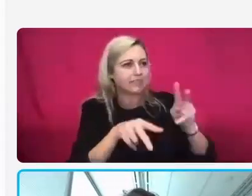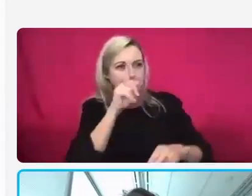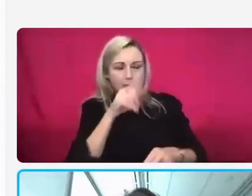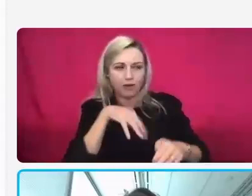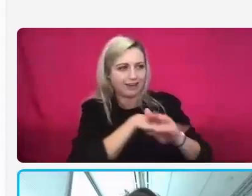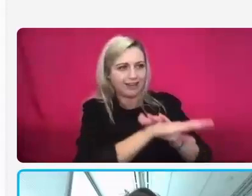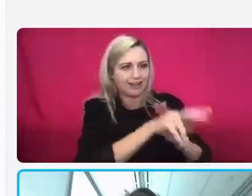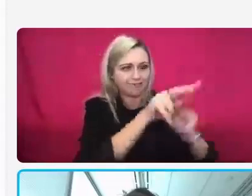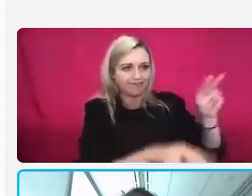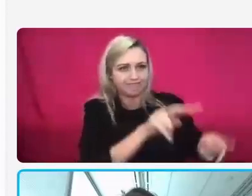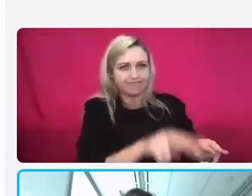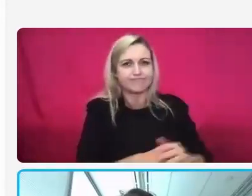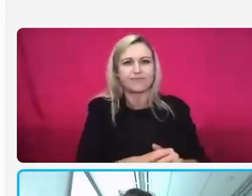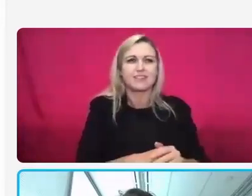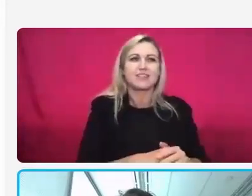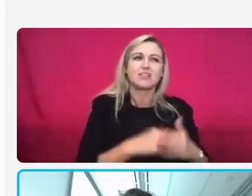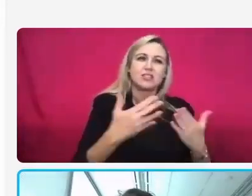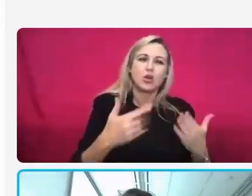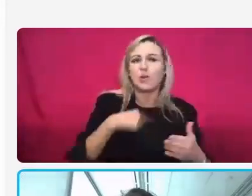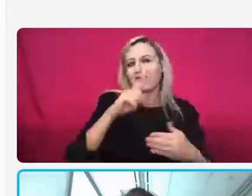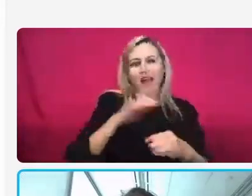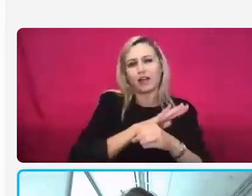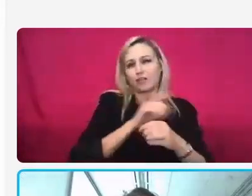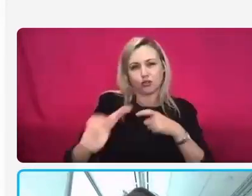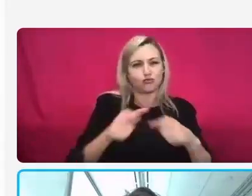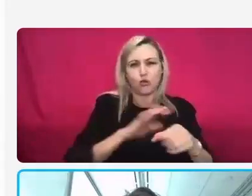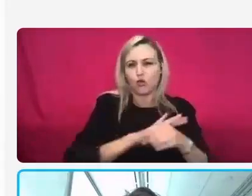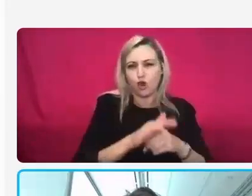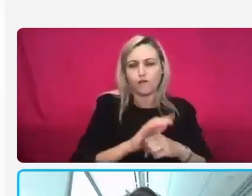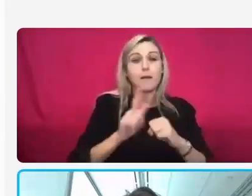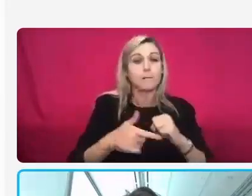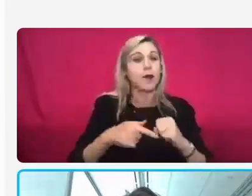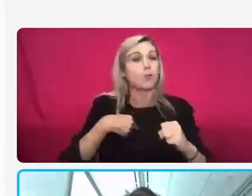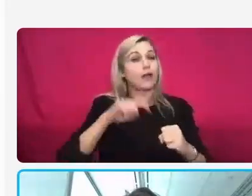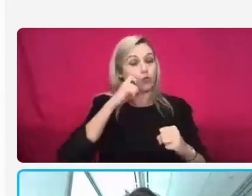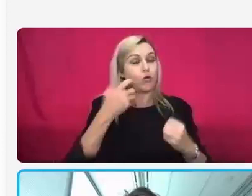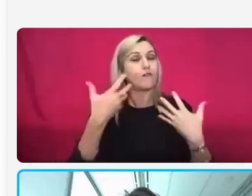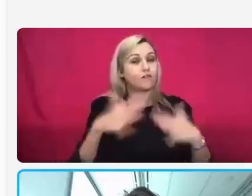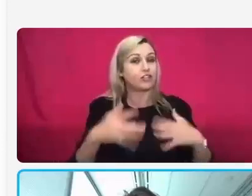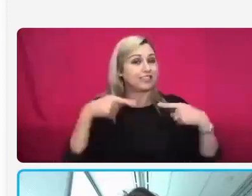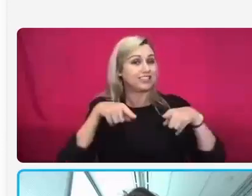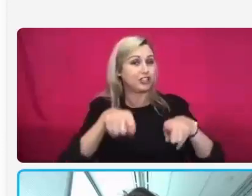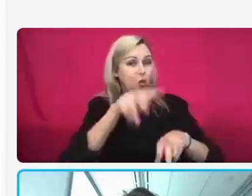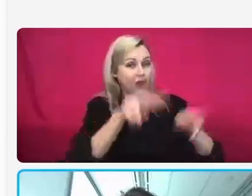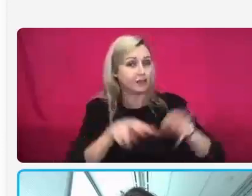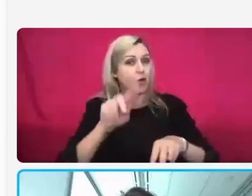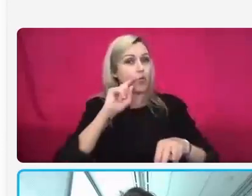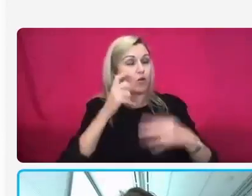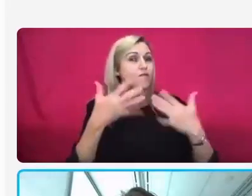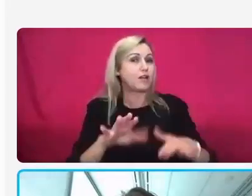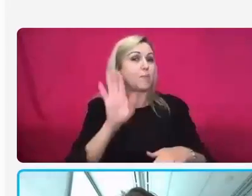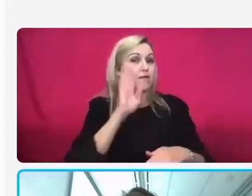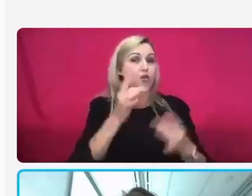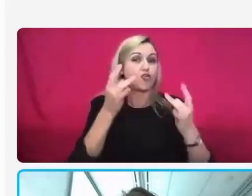believe, albeit that we cannot control what happens with COVID, that we will have completed all shadow assessments well before AN-ACC go-live date on